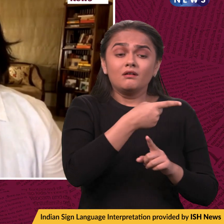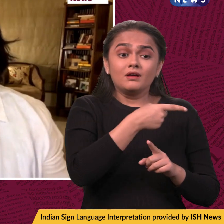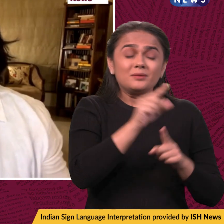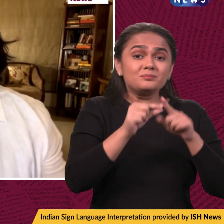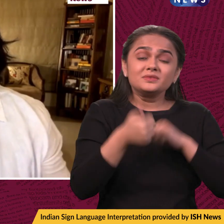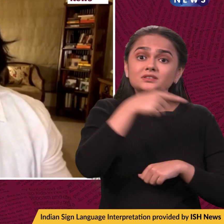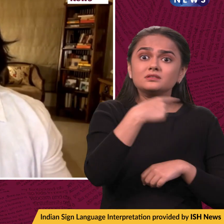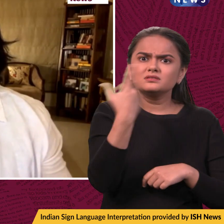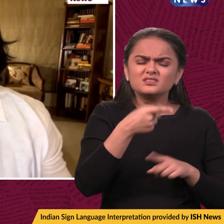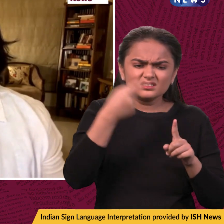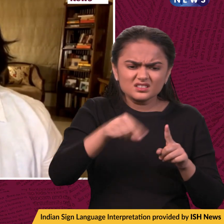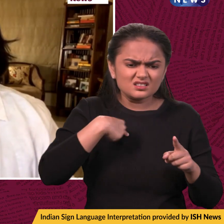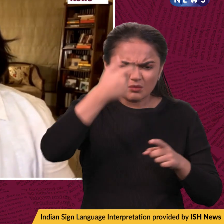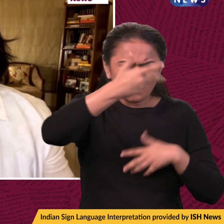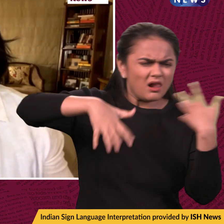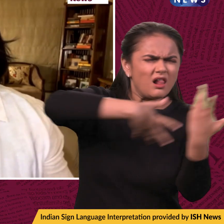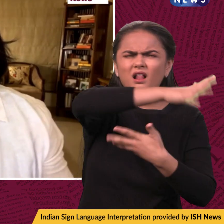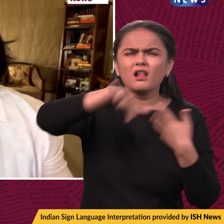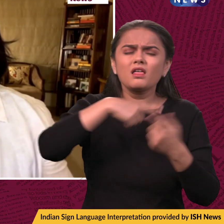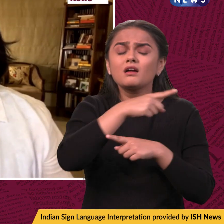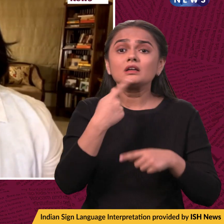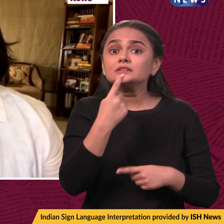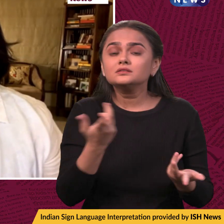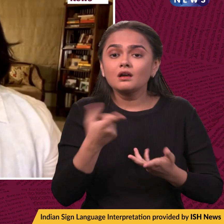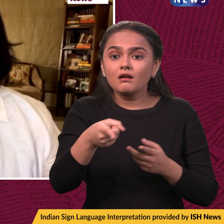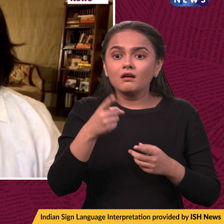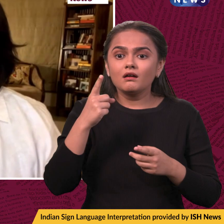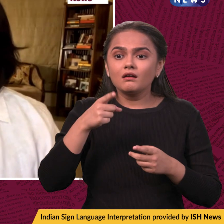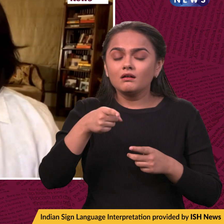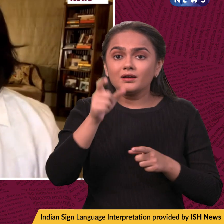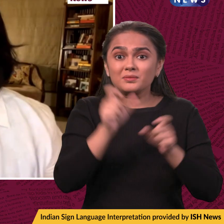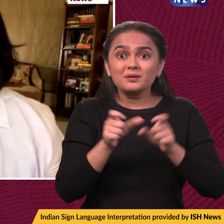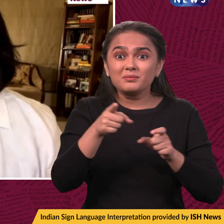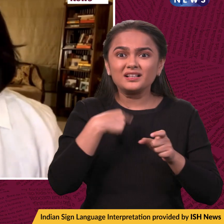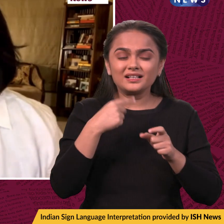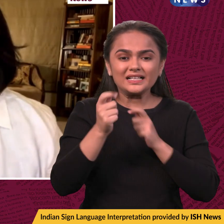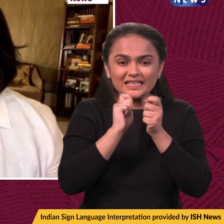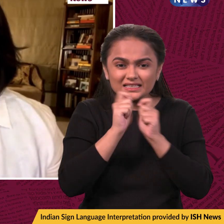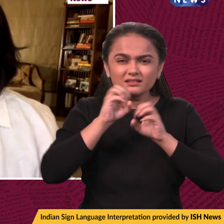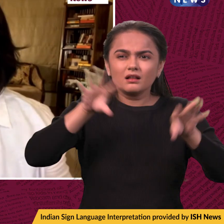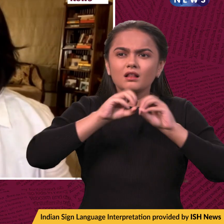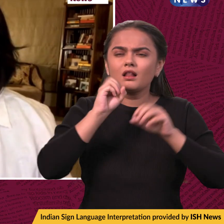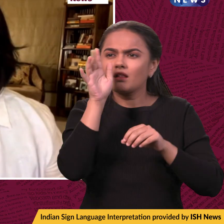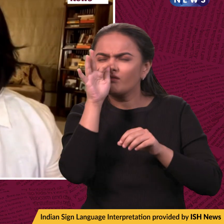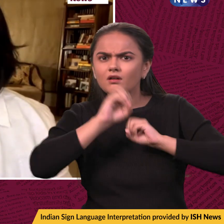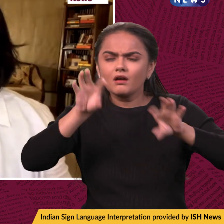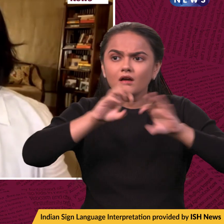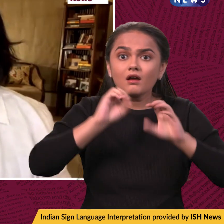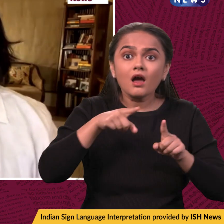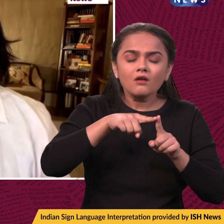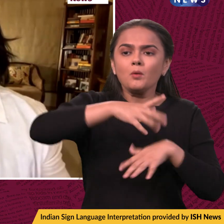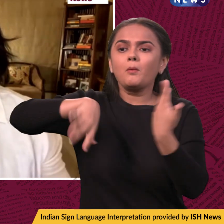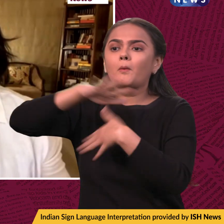democracy. According to Al Jazeera, the president's government plans to pursue legislation to criminalize the spread of fake news